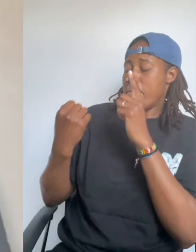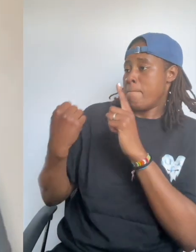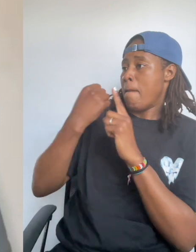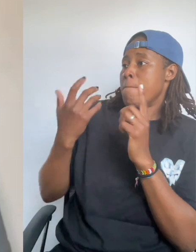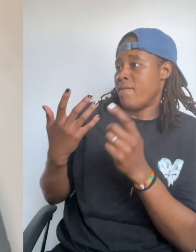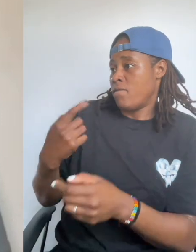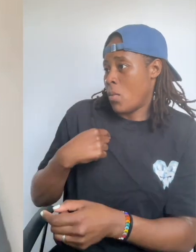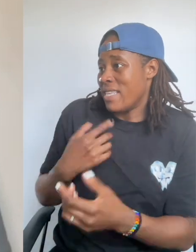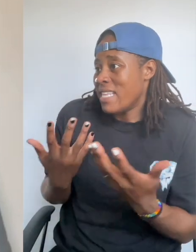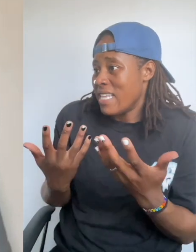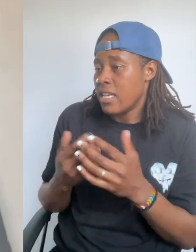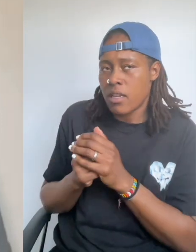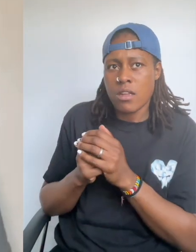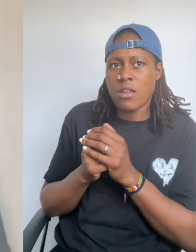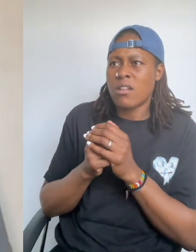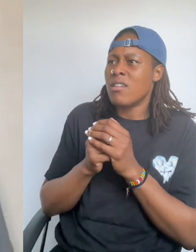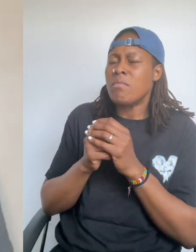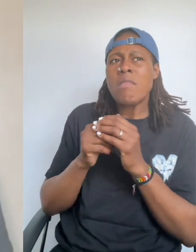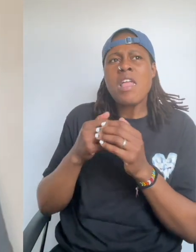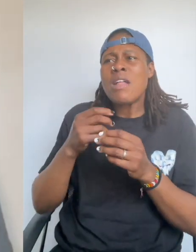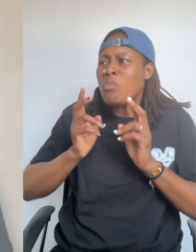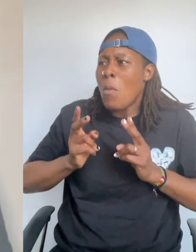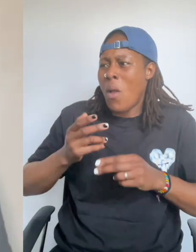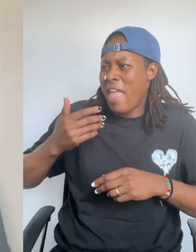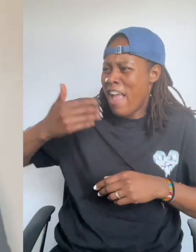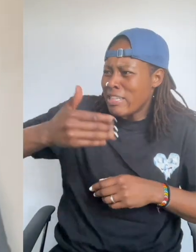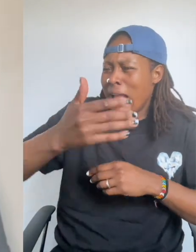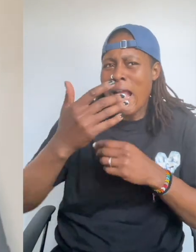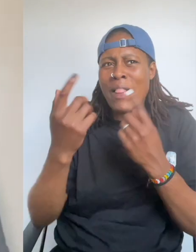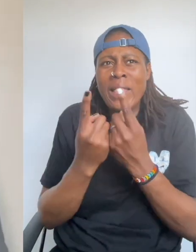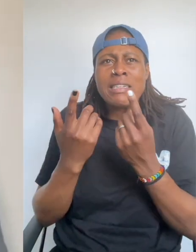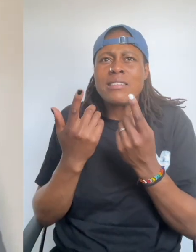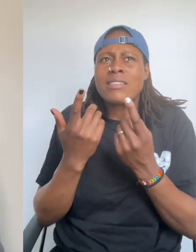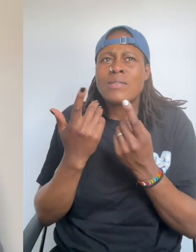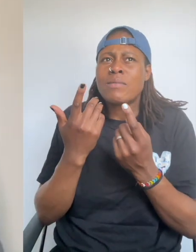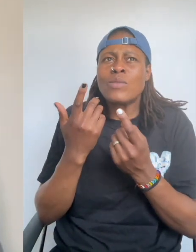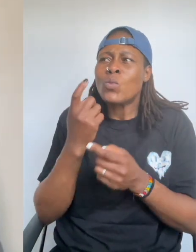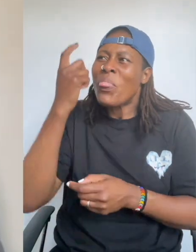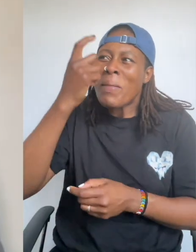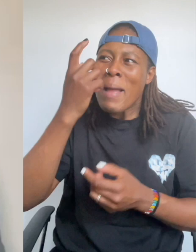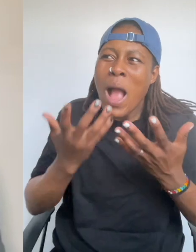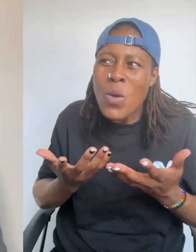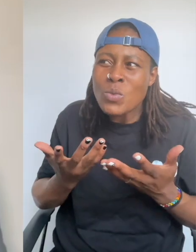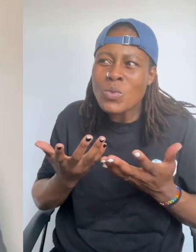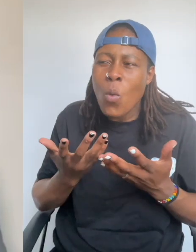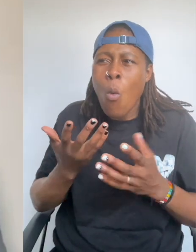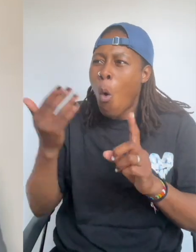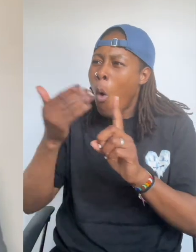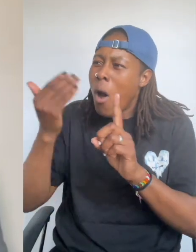me. Just, your normal everyday stuff that you wouldn't really I don't know, really